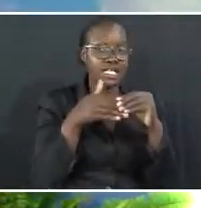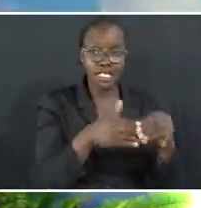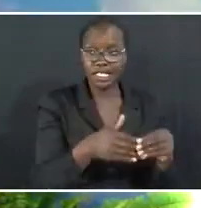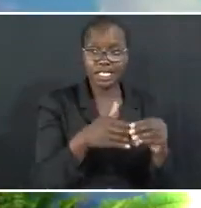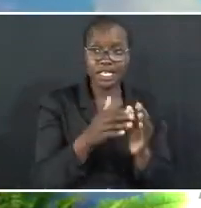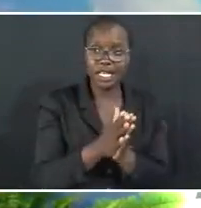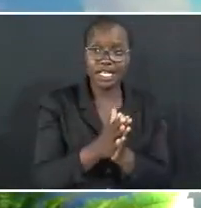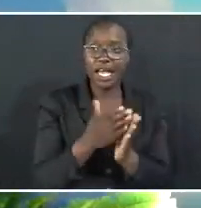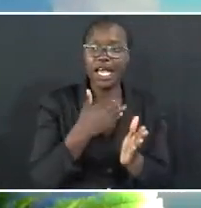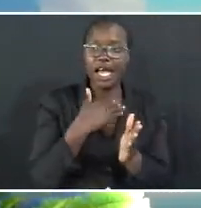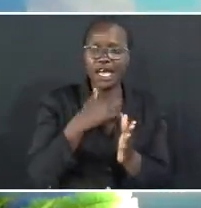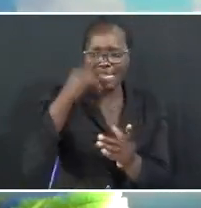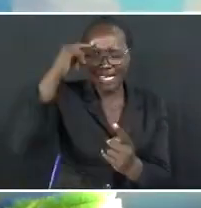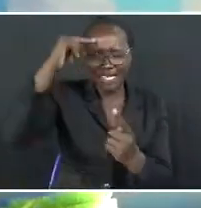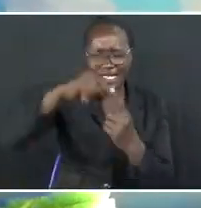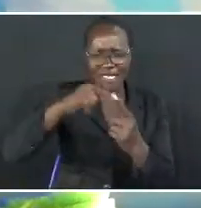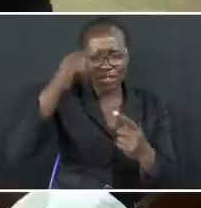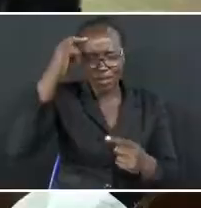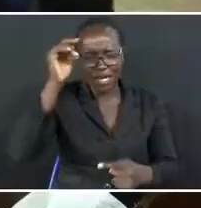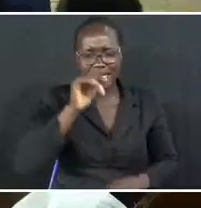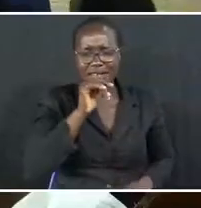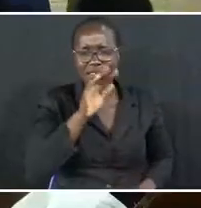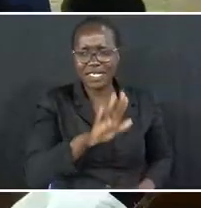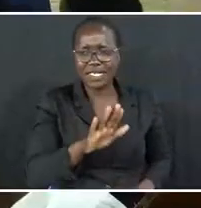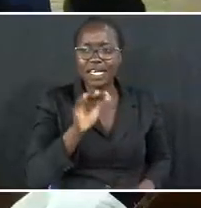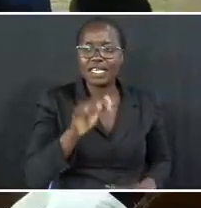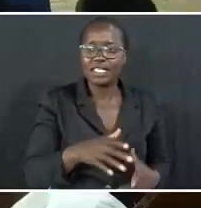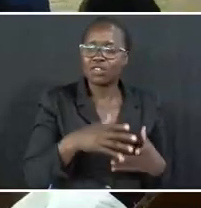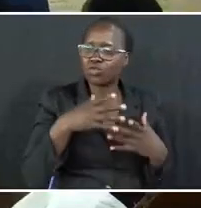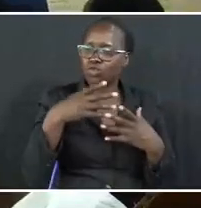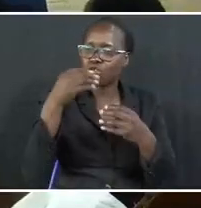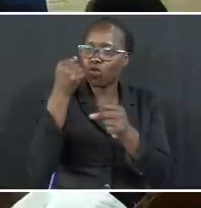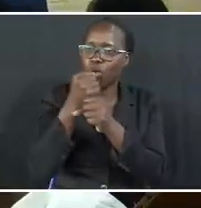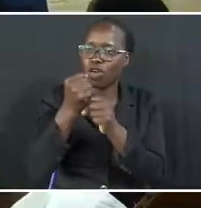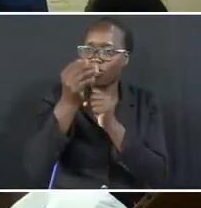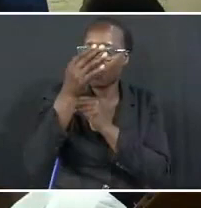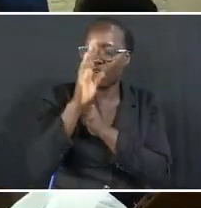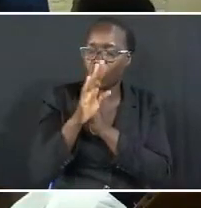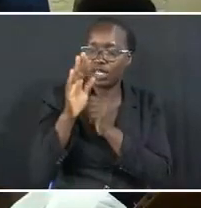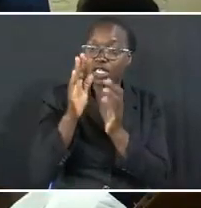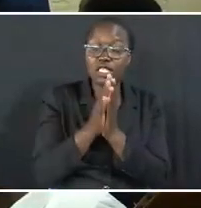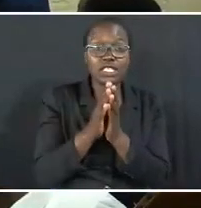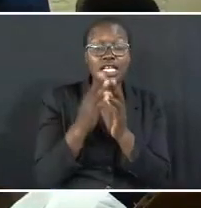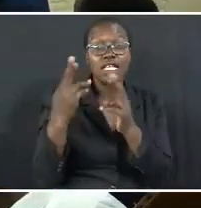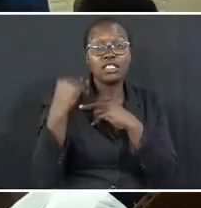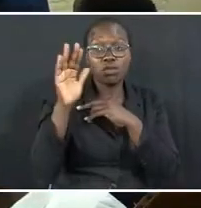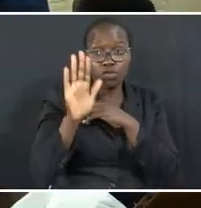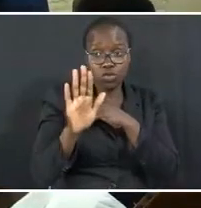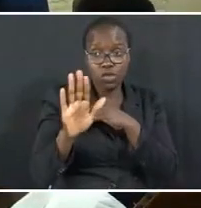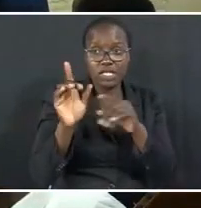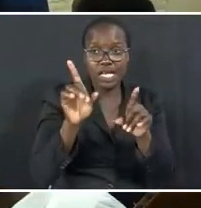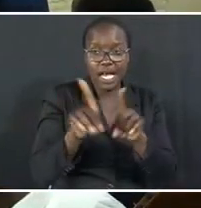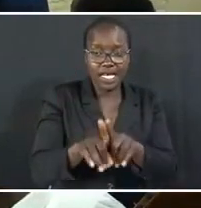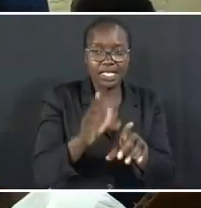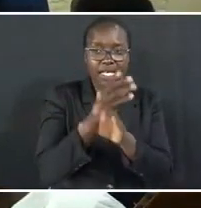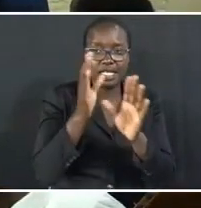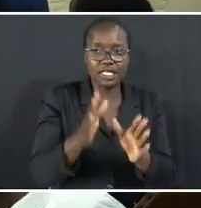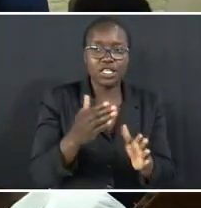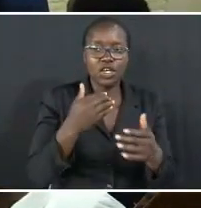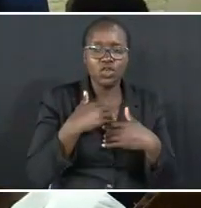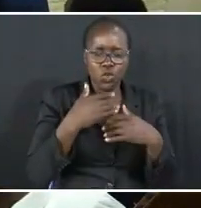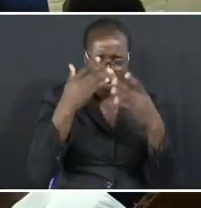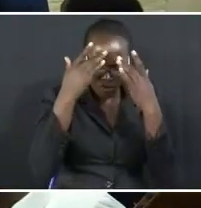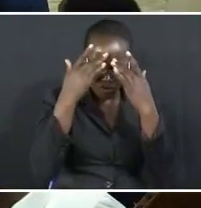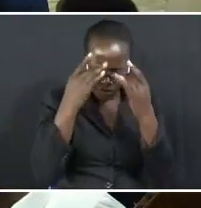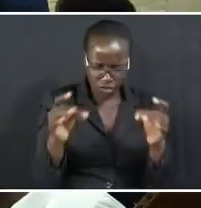And because he had an intention in his mind that he was going to work for God. It is up to you as a Christian to have that intention in your